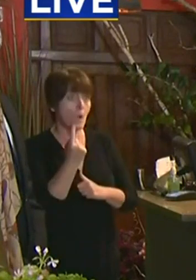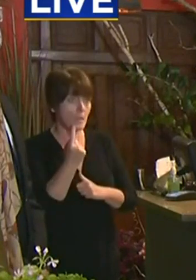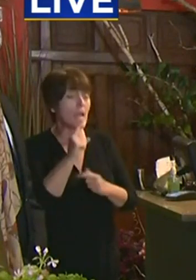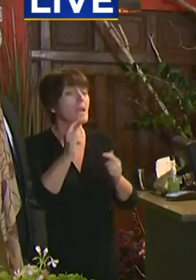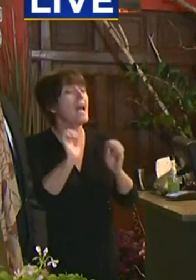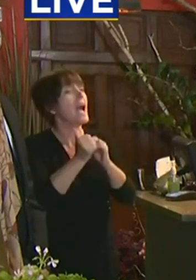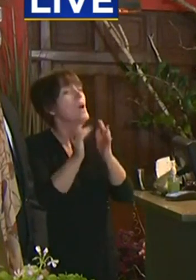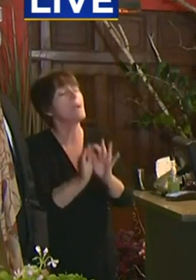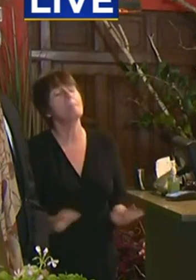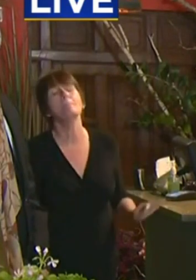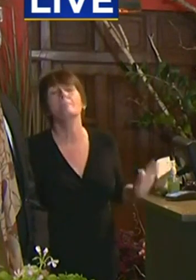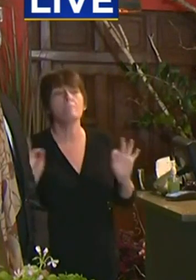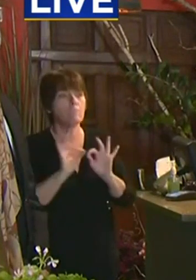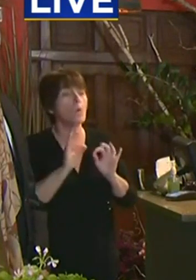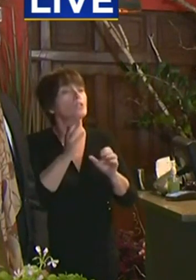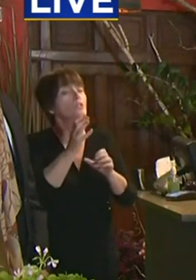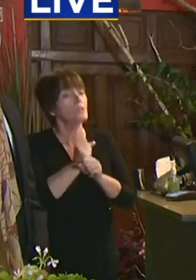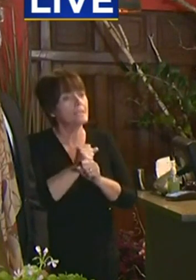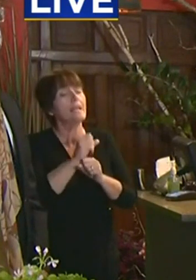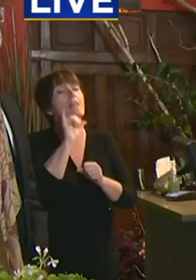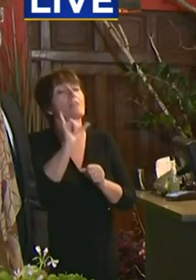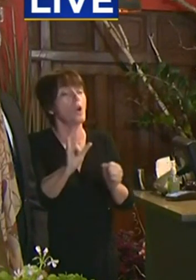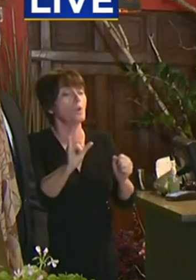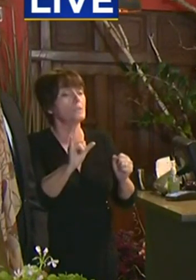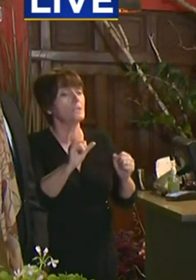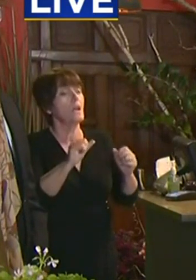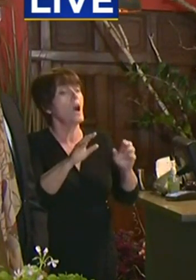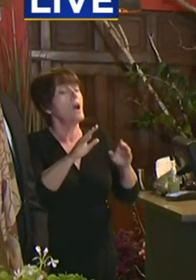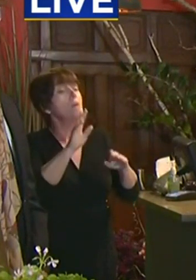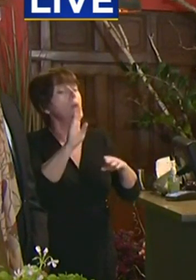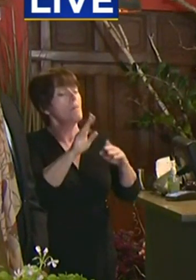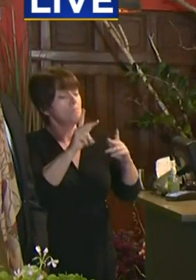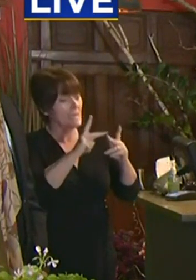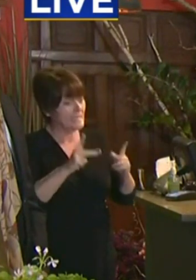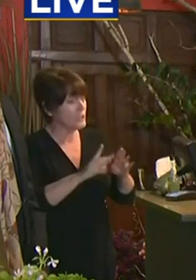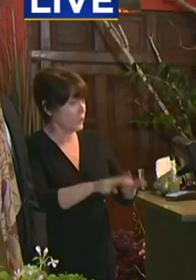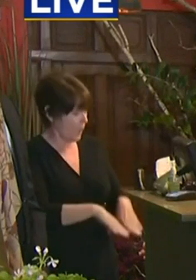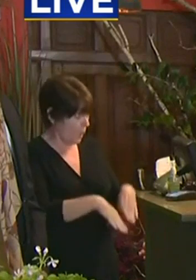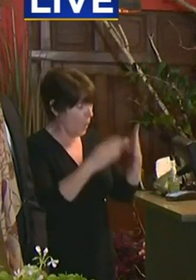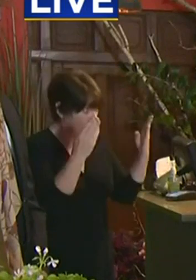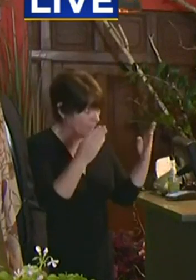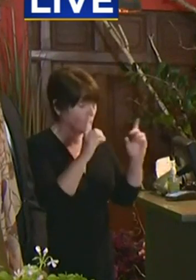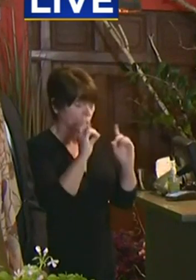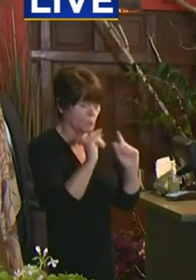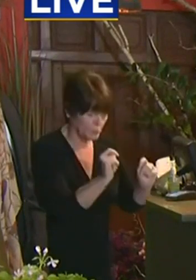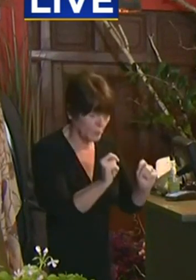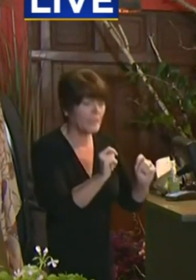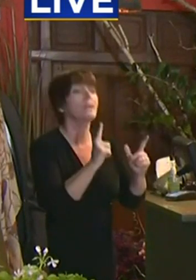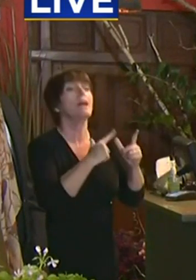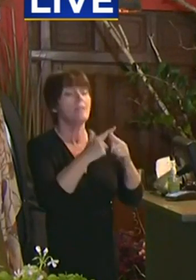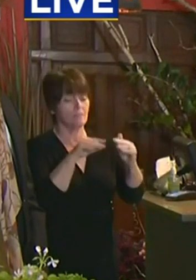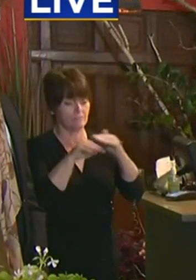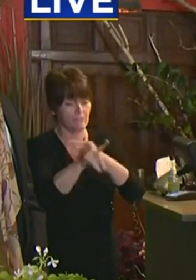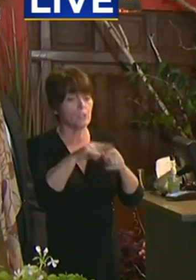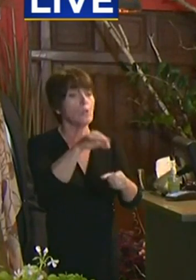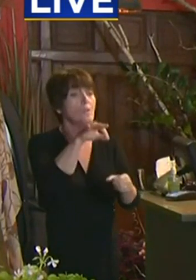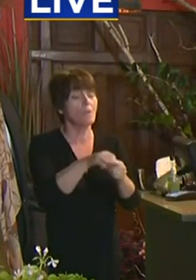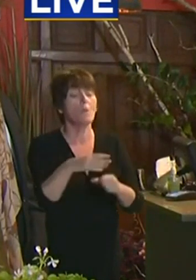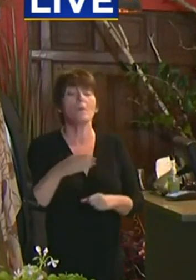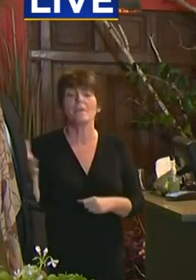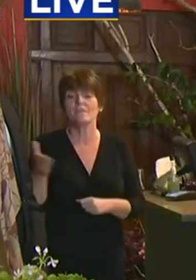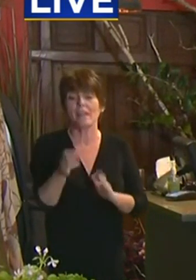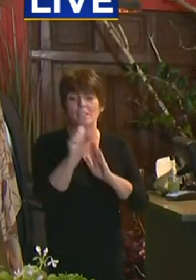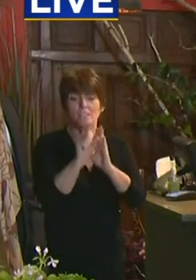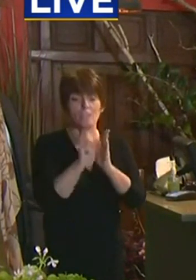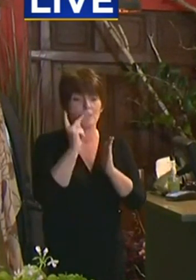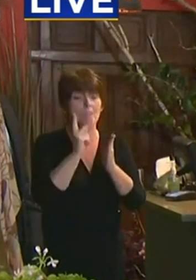the importance of getting these physical locations up and doing so in very short order. And with that, I want to invite our Secretary of